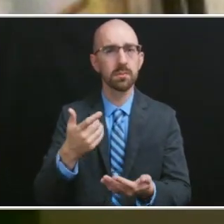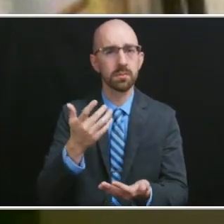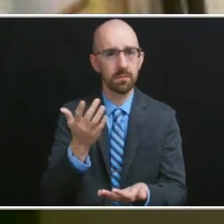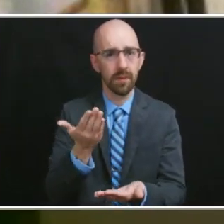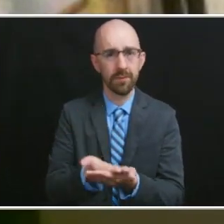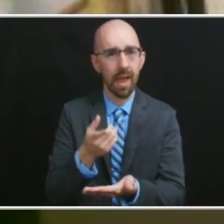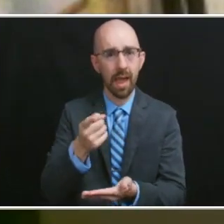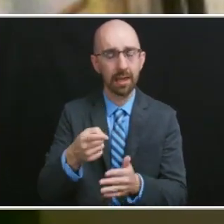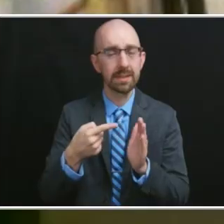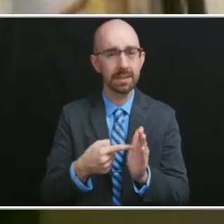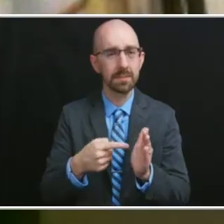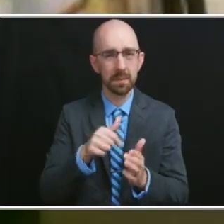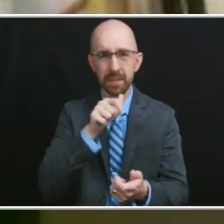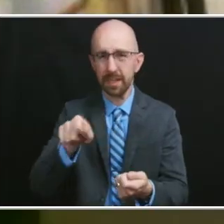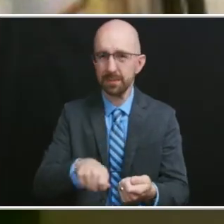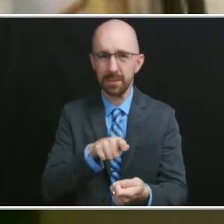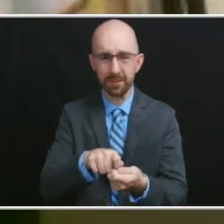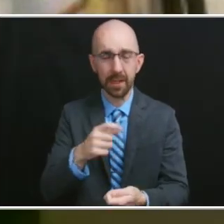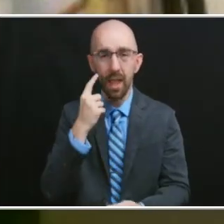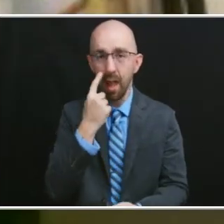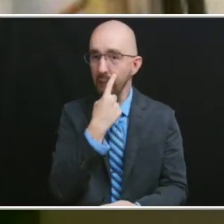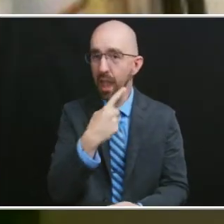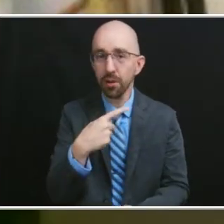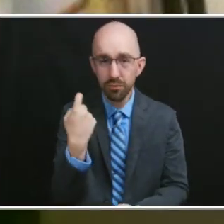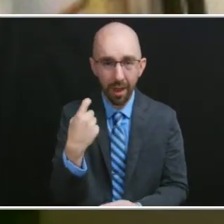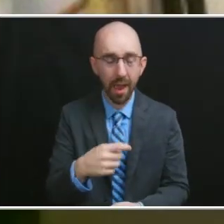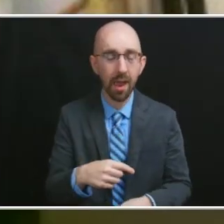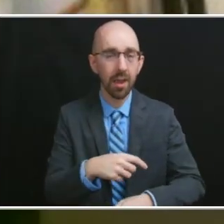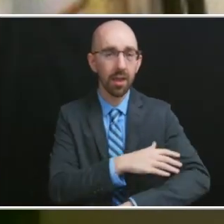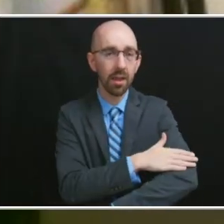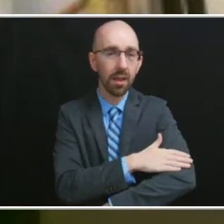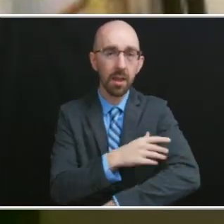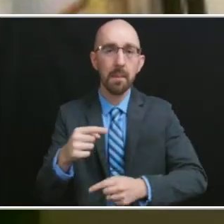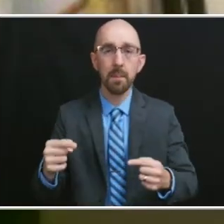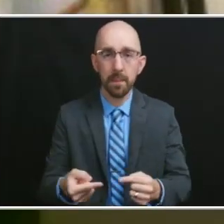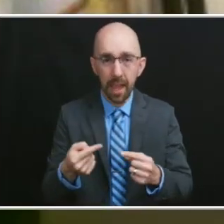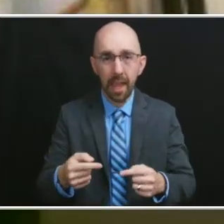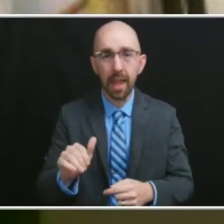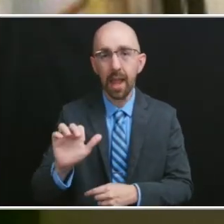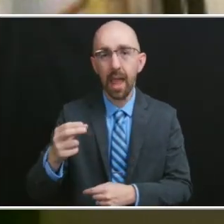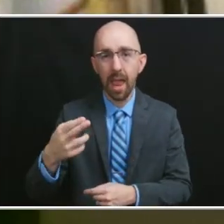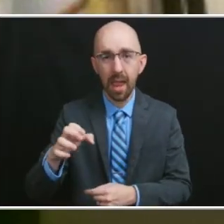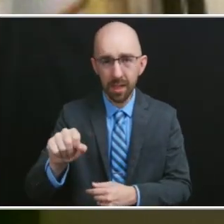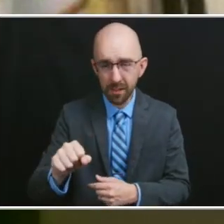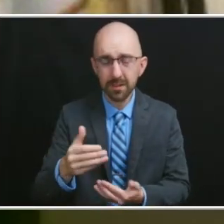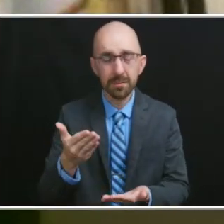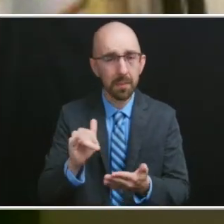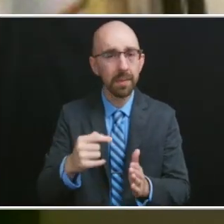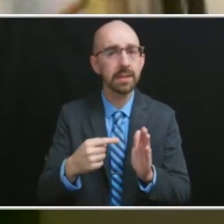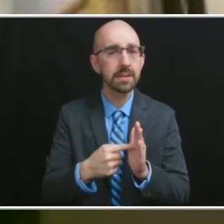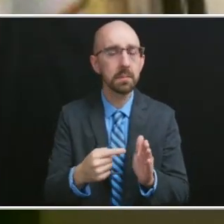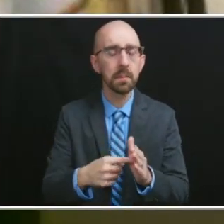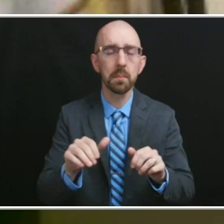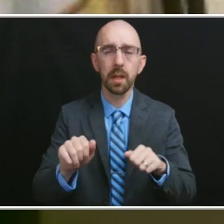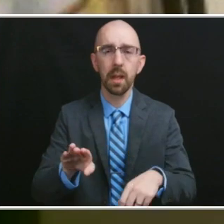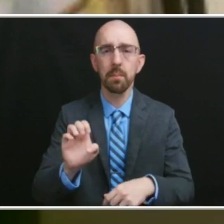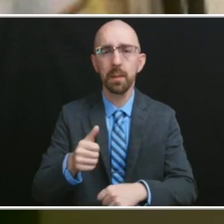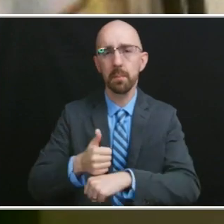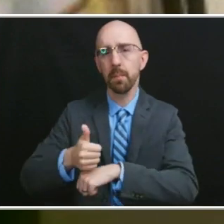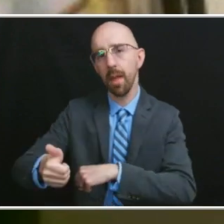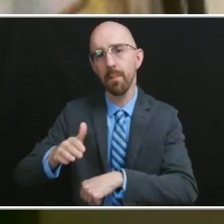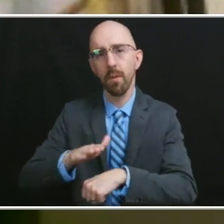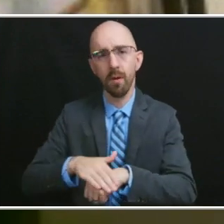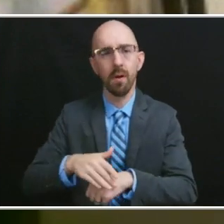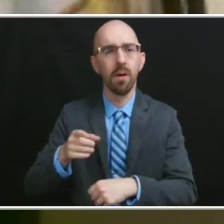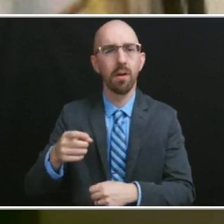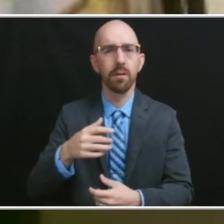pretty unspecific. Dry eyes or joint pain, joint aches might be symptoms that can be blamed onto